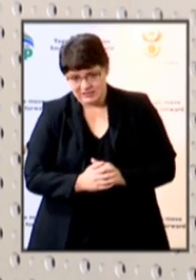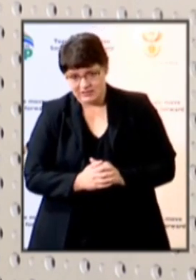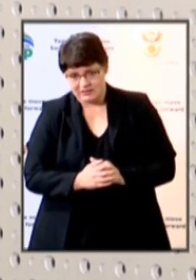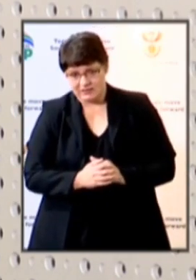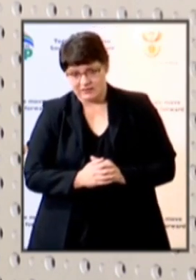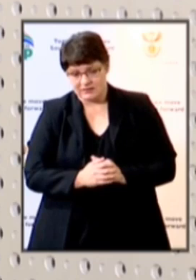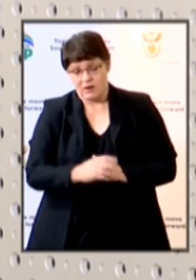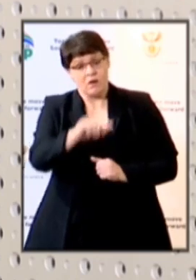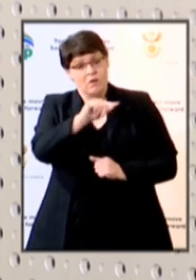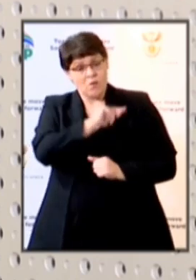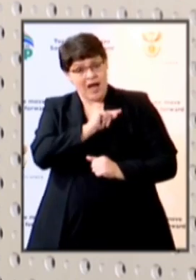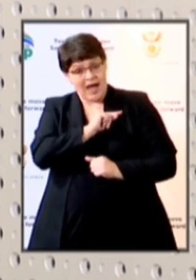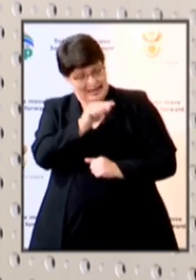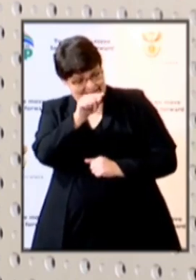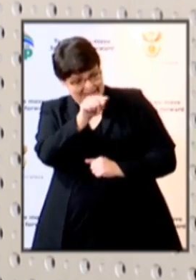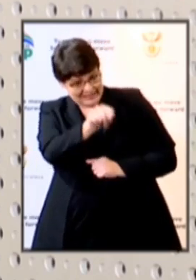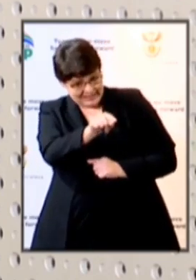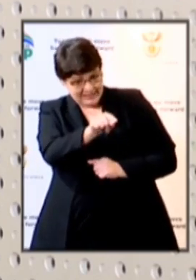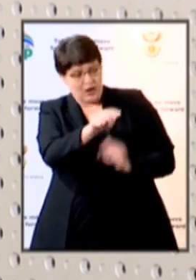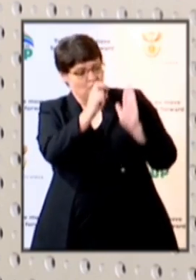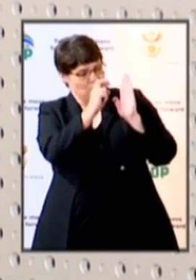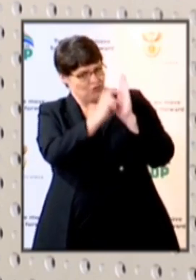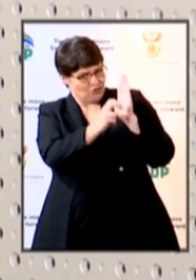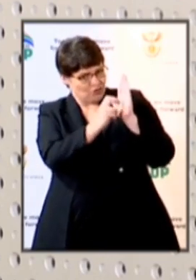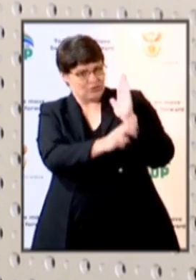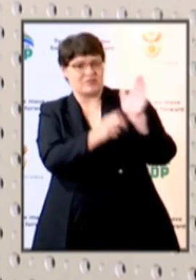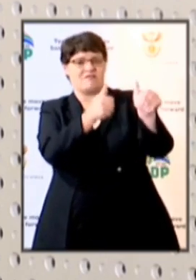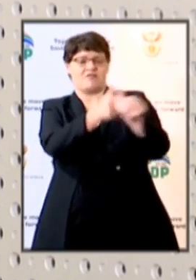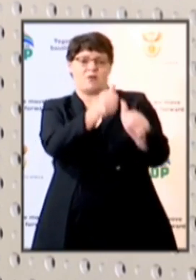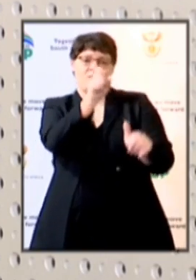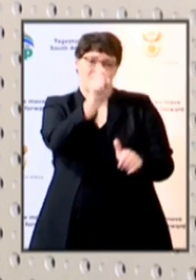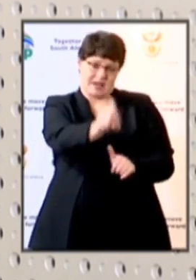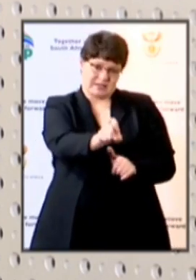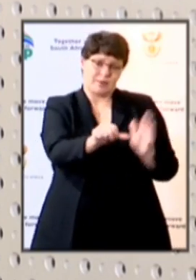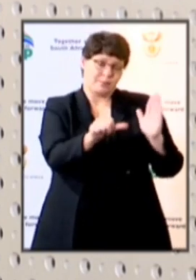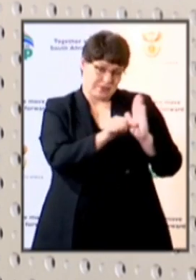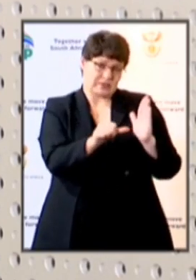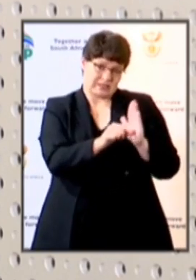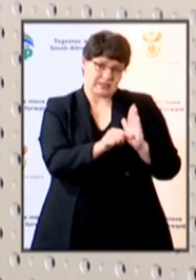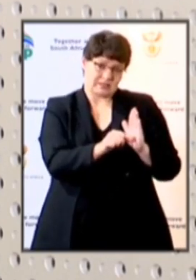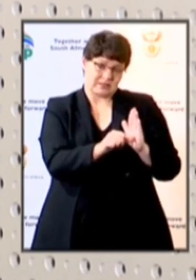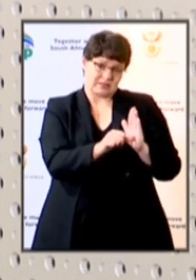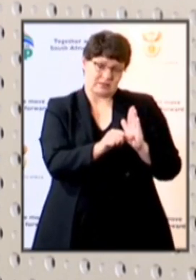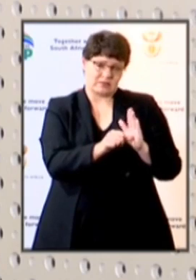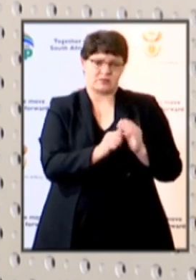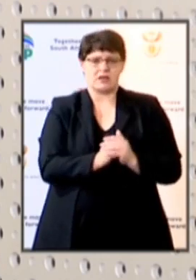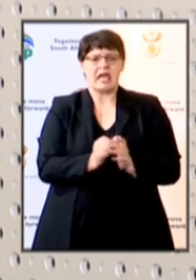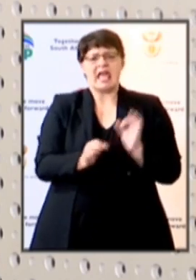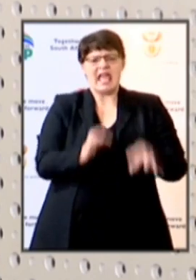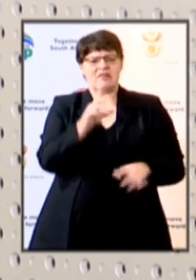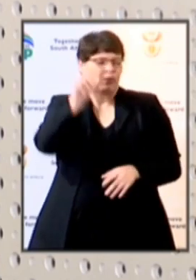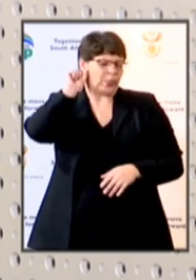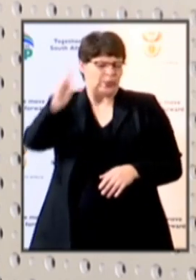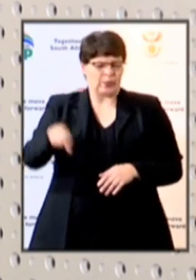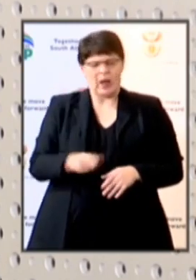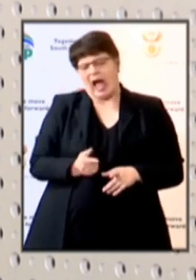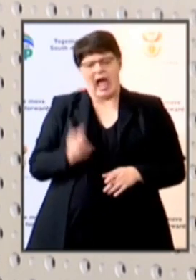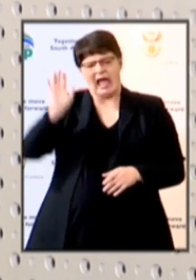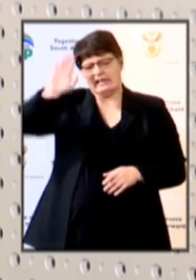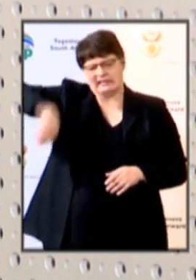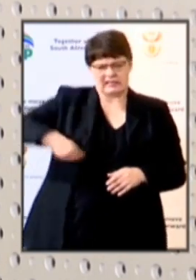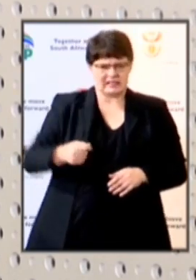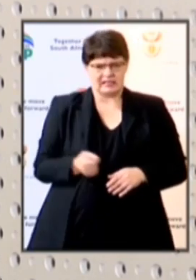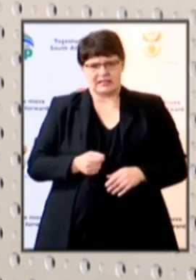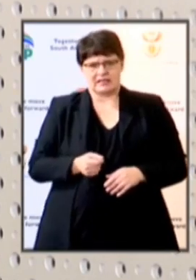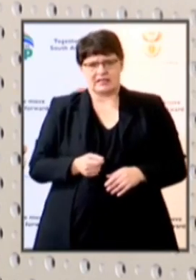industry must stick to the guidelines. Because if you take shortcuts and